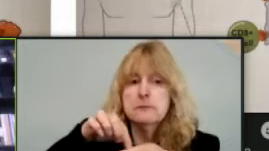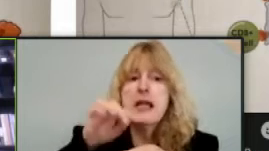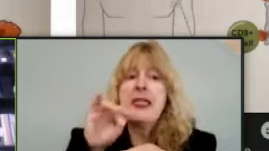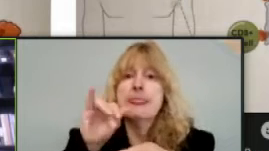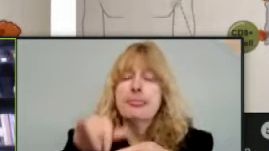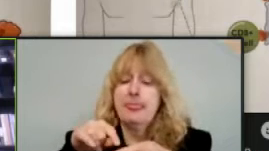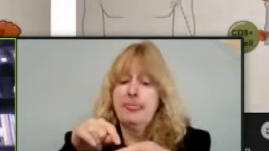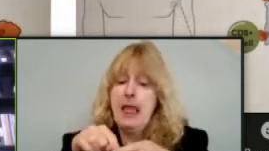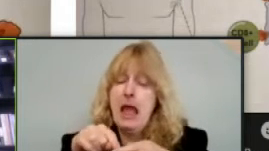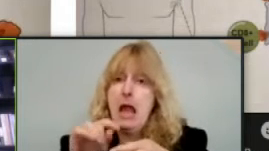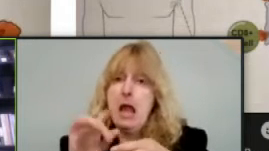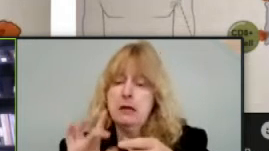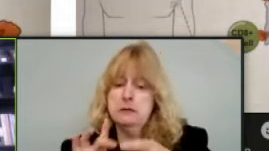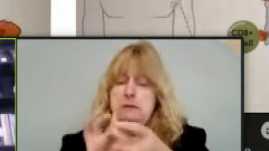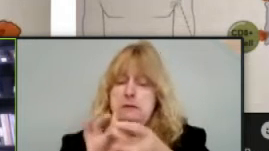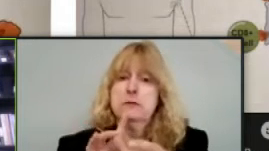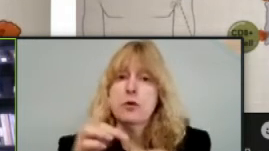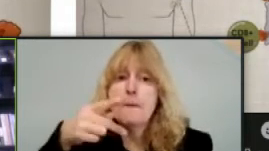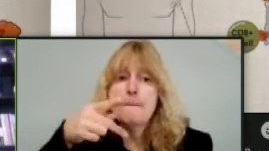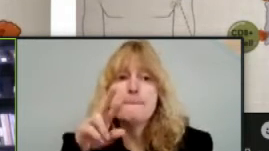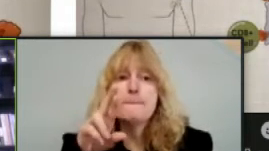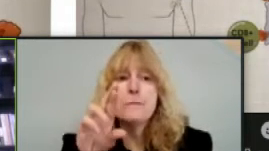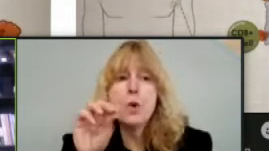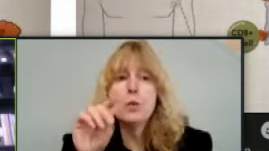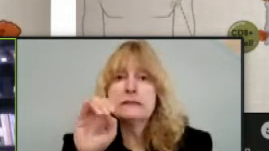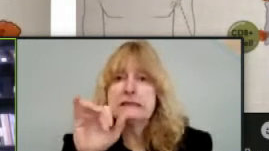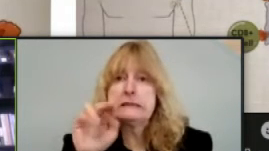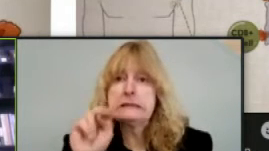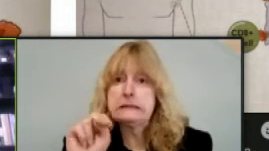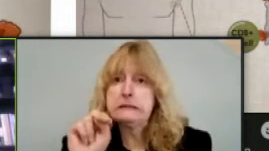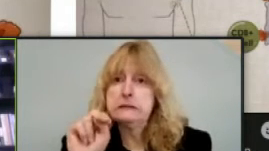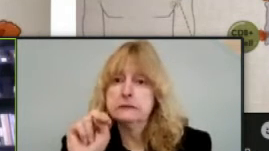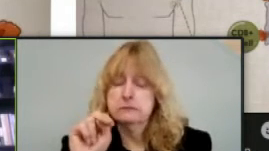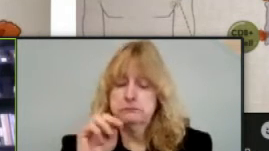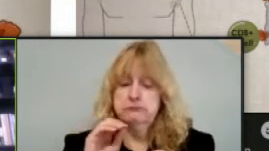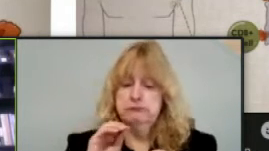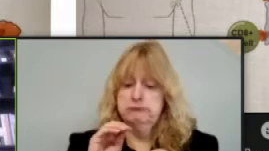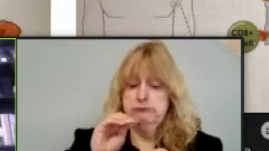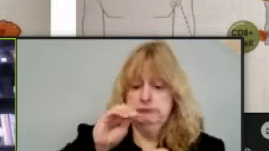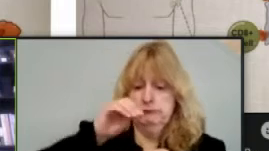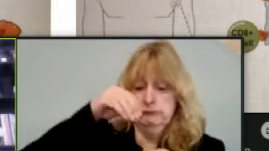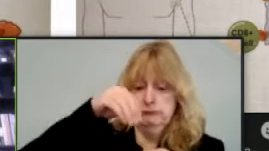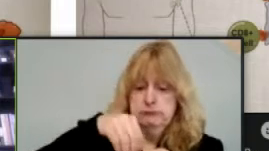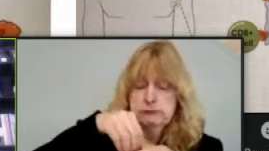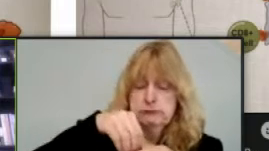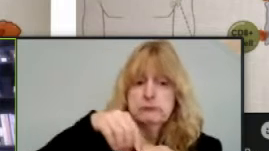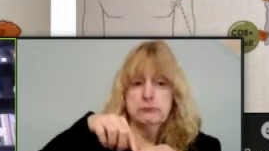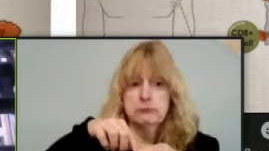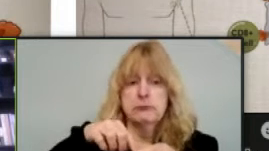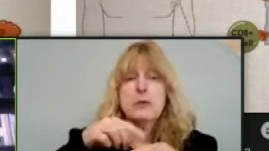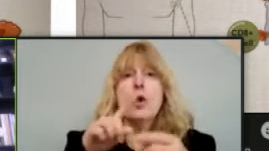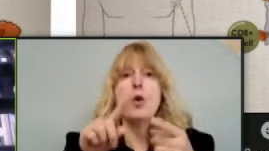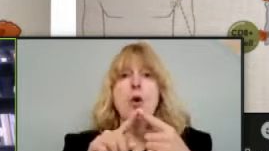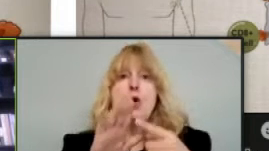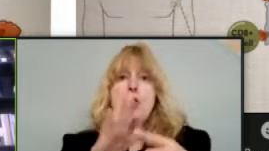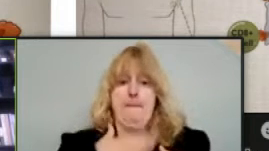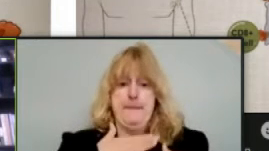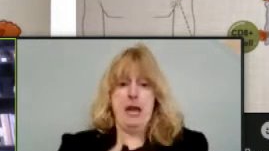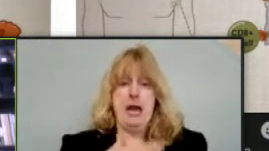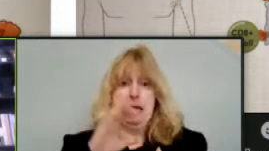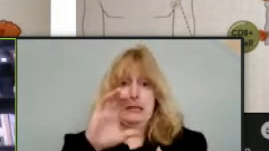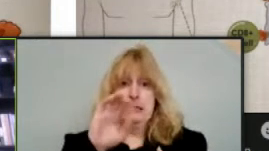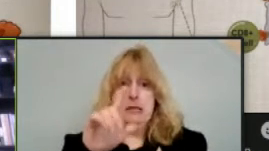virus to cells, is put into this little lipid. And that, when it's uptaken by your own cells using your